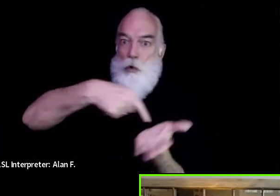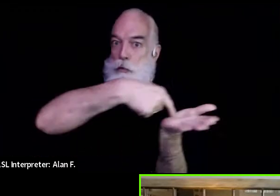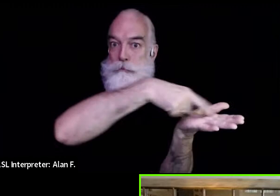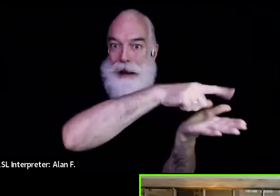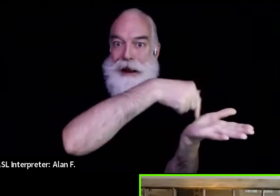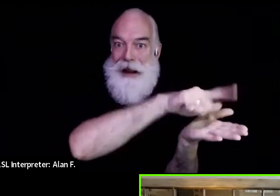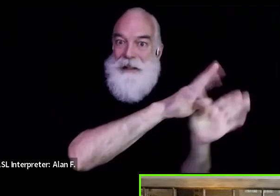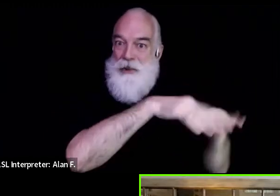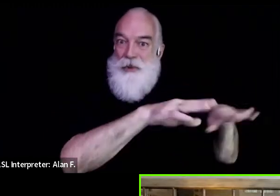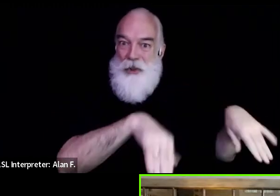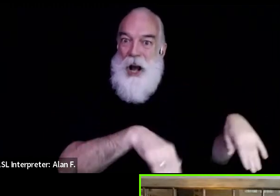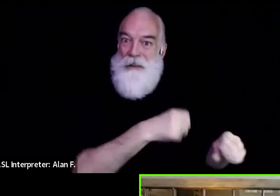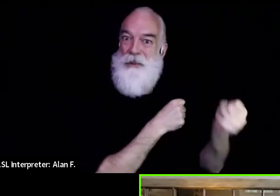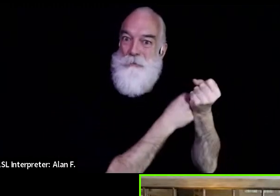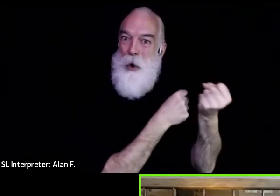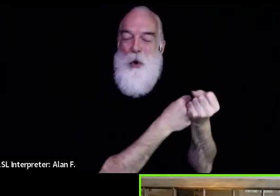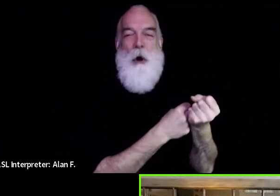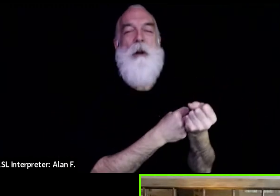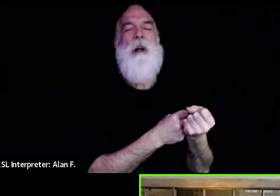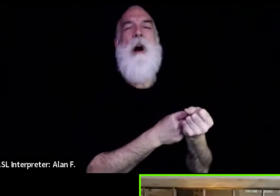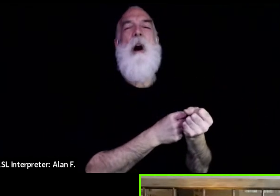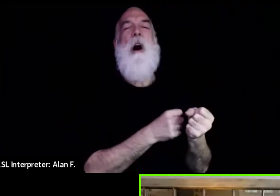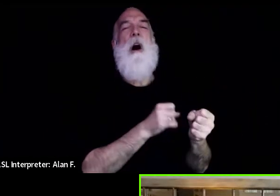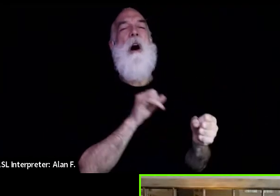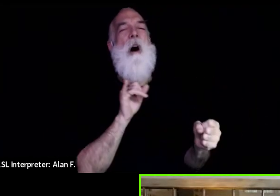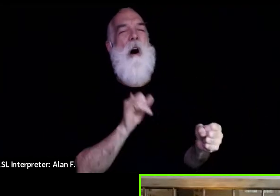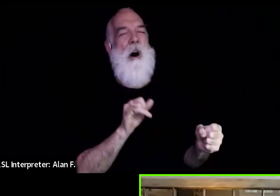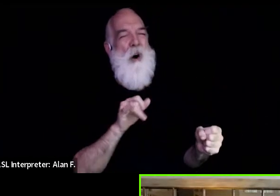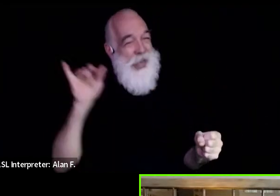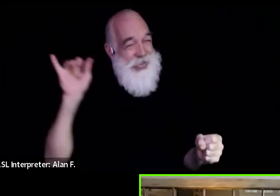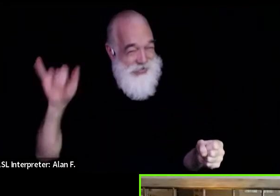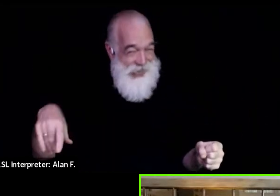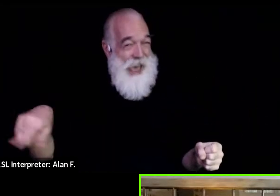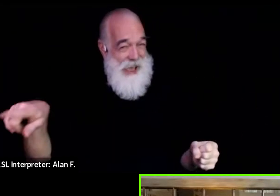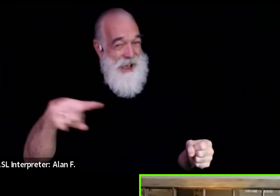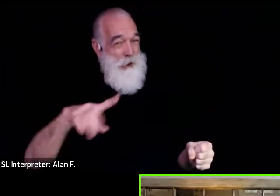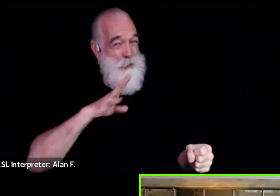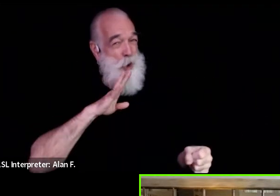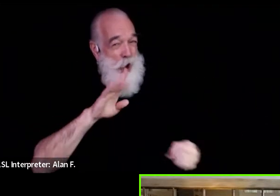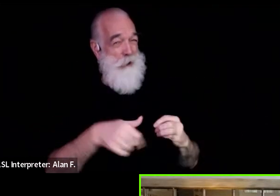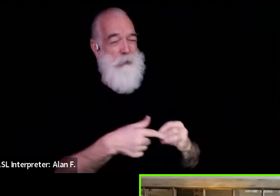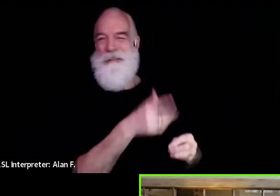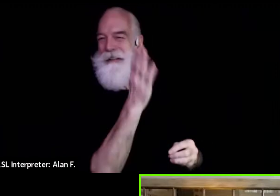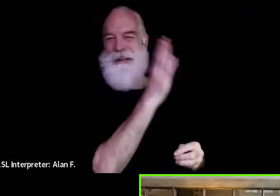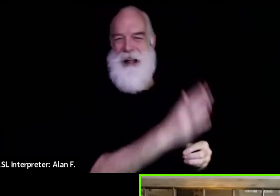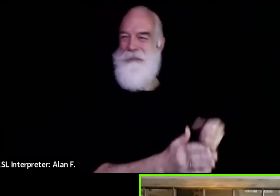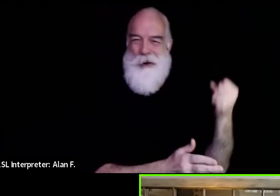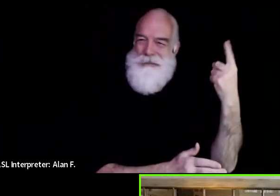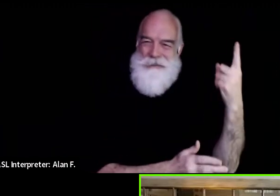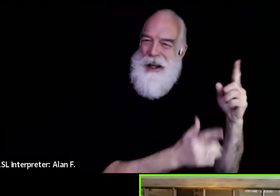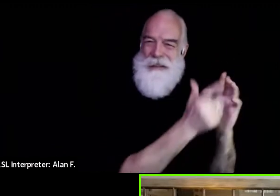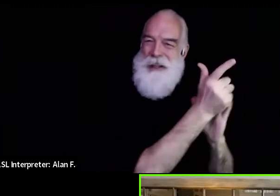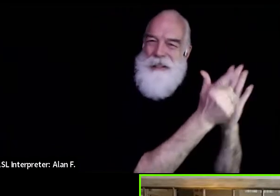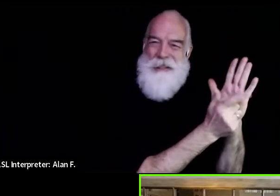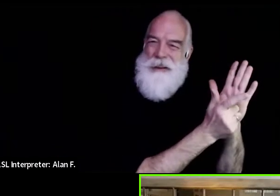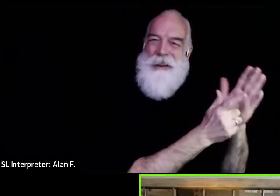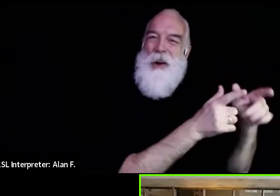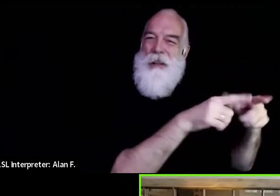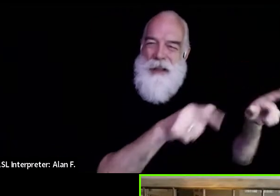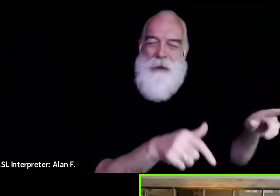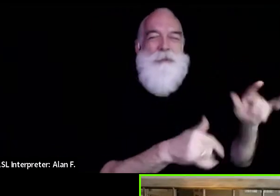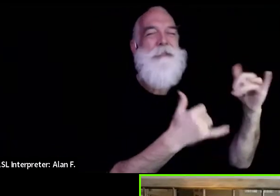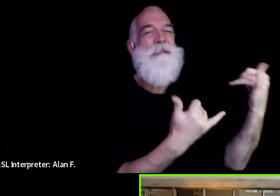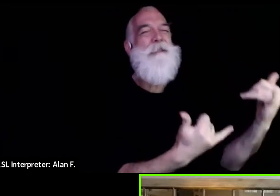it couched in these legal terms, quite frankly. And so I made a commitment then that if I